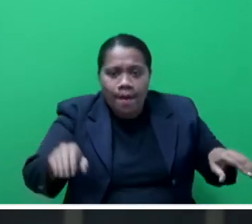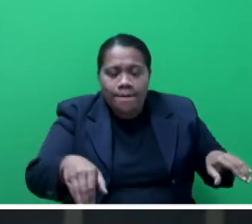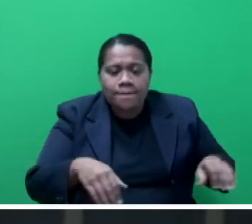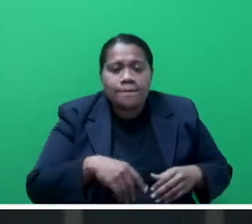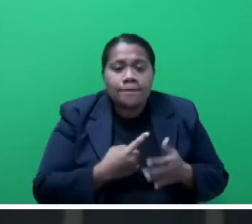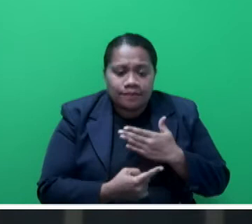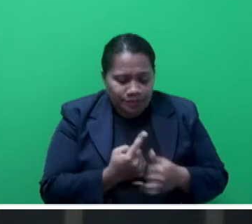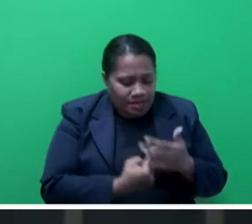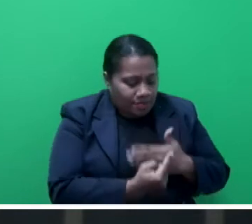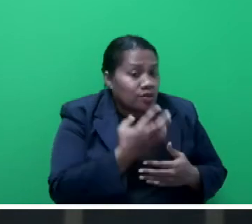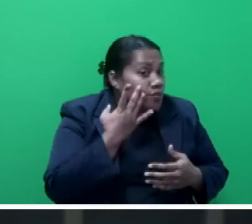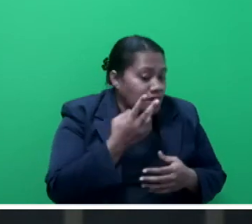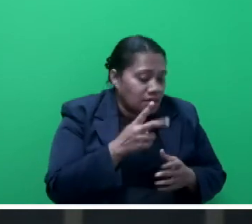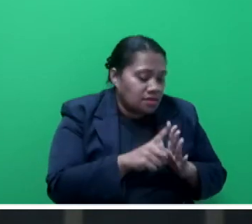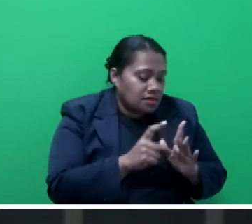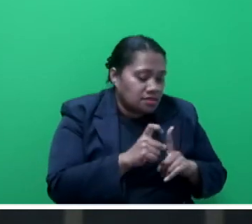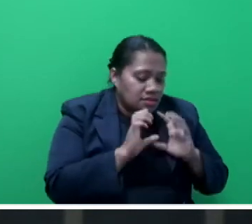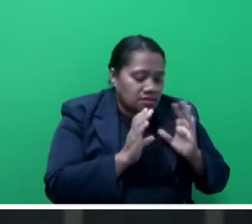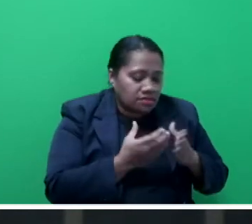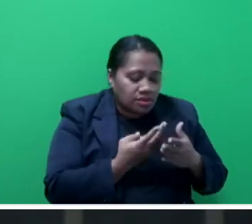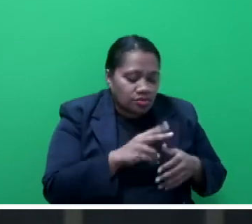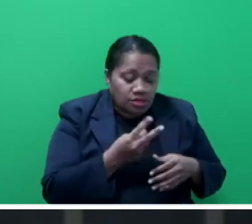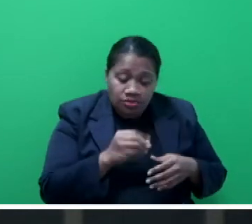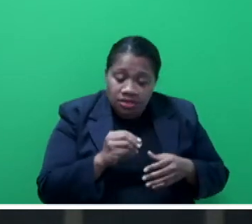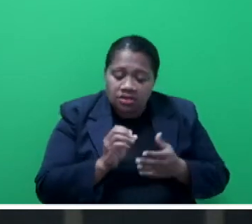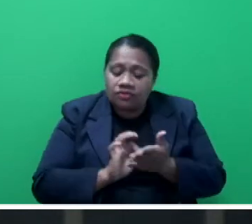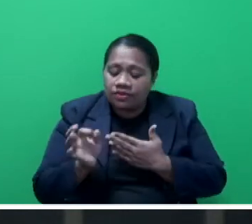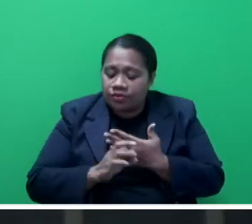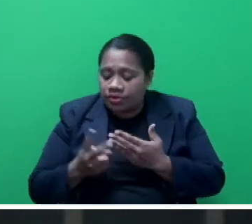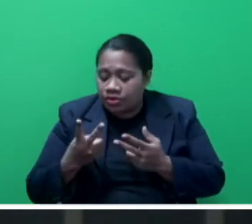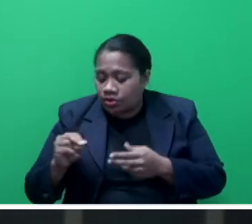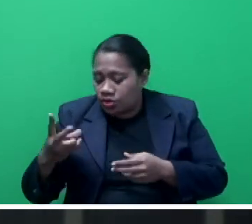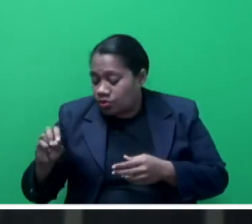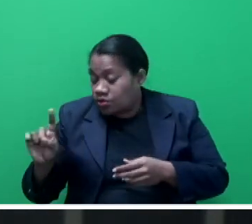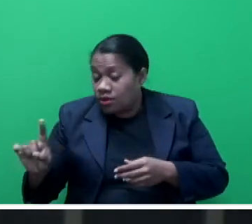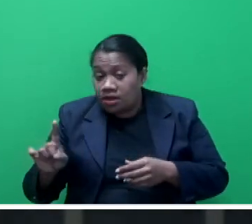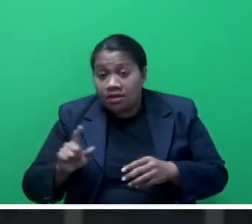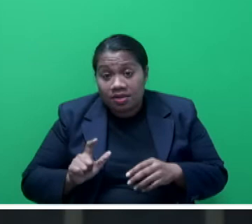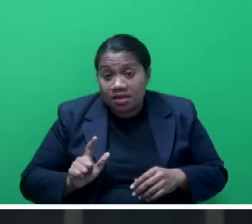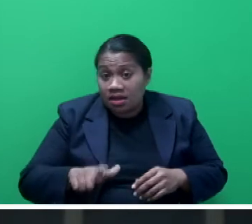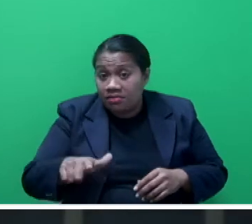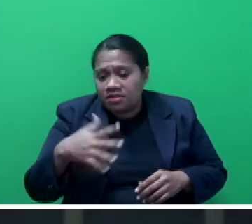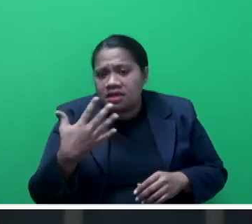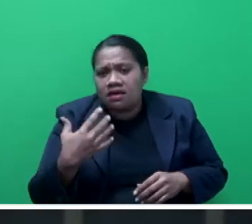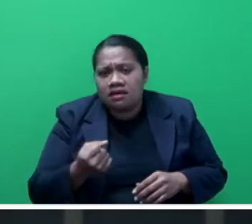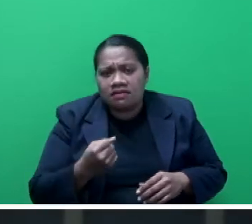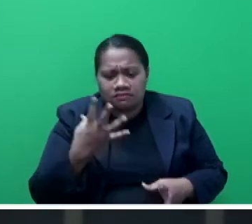between December 2020 and February 2021. While in the Labasa region, a total volume of